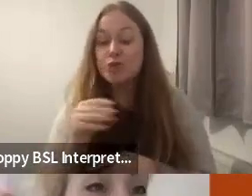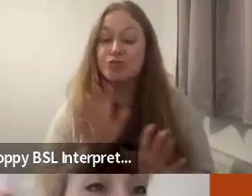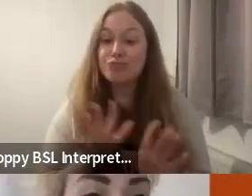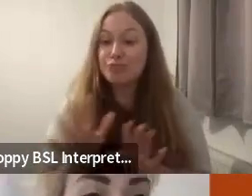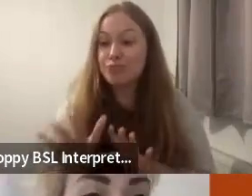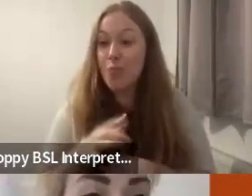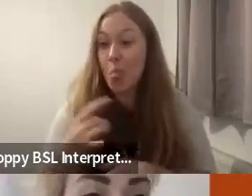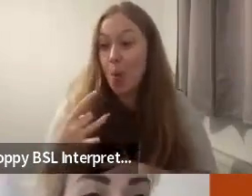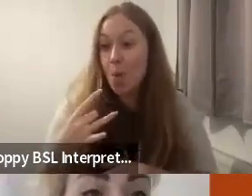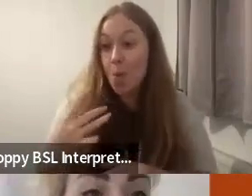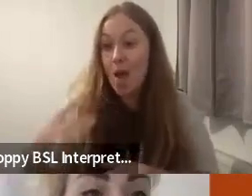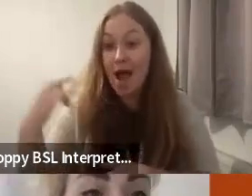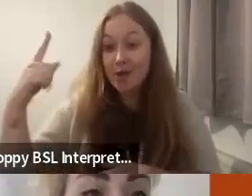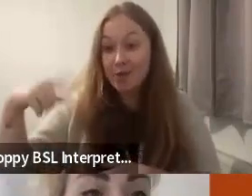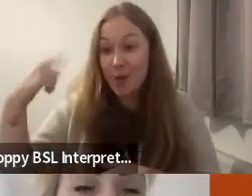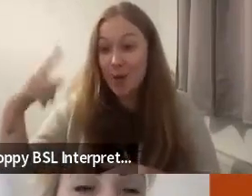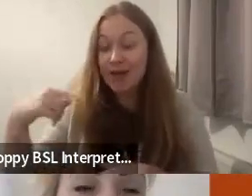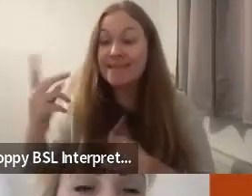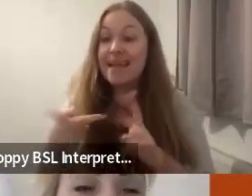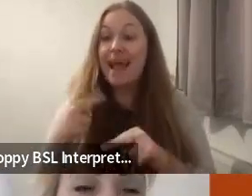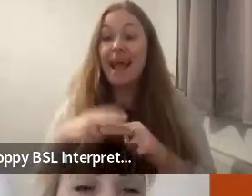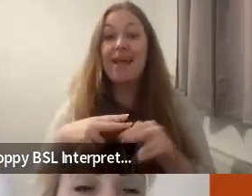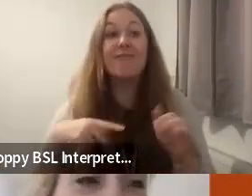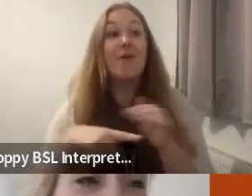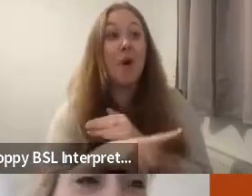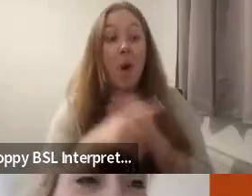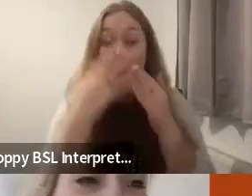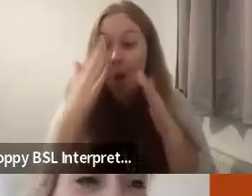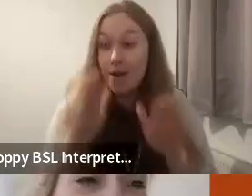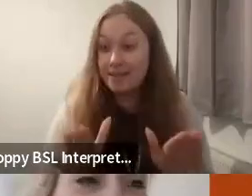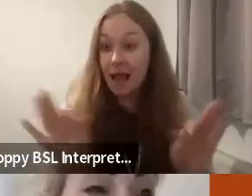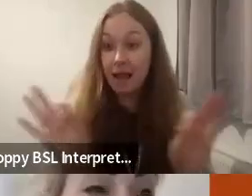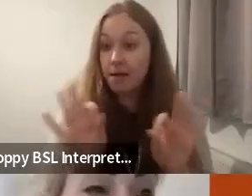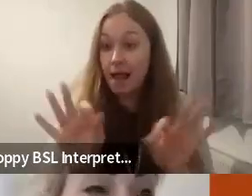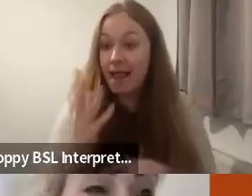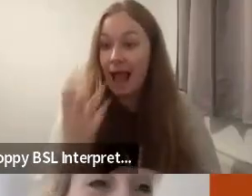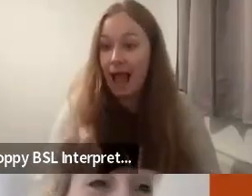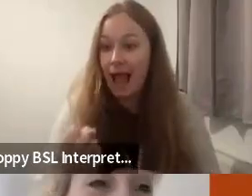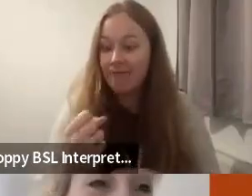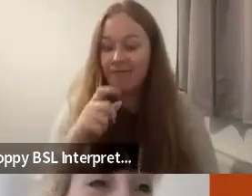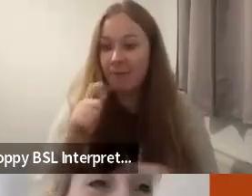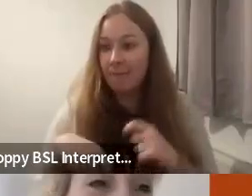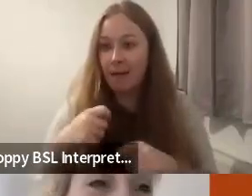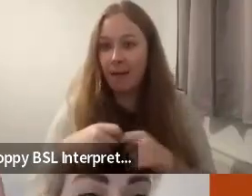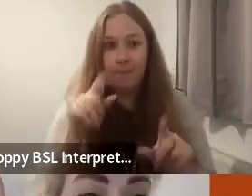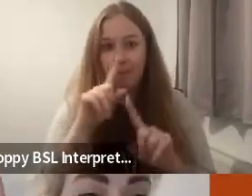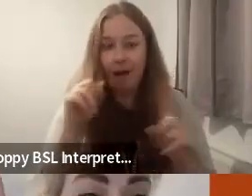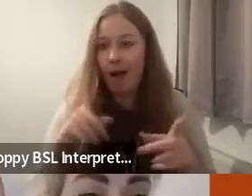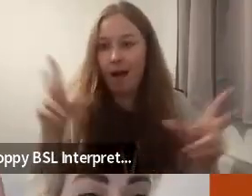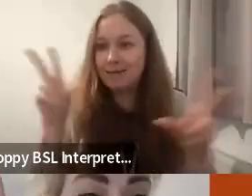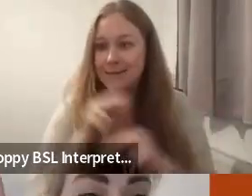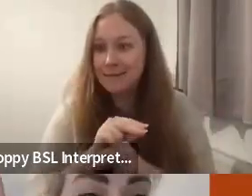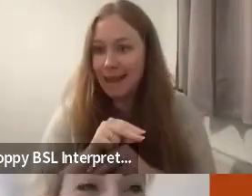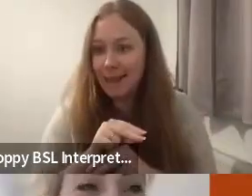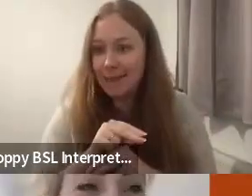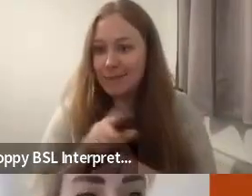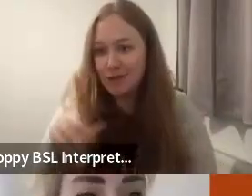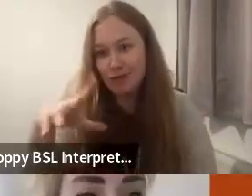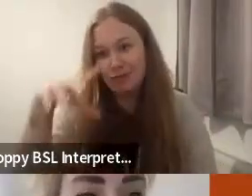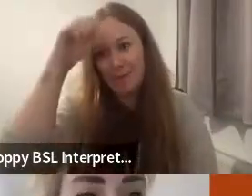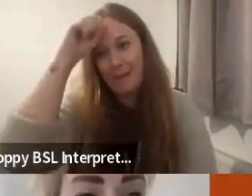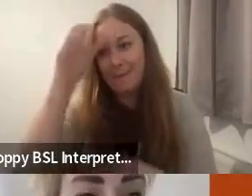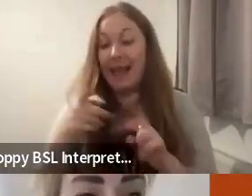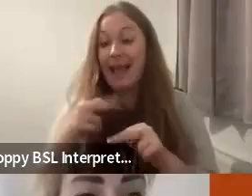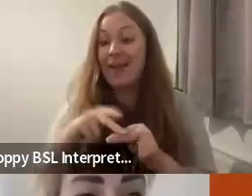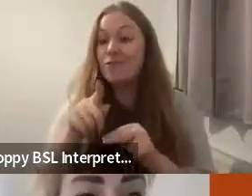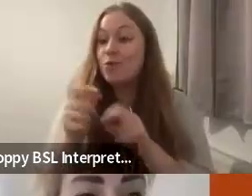nobody can sleep when we go away if we haven't got that noise going. So actually, just bear that in mind if you are introducing